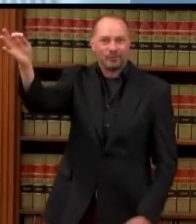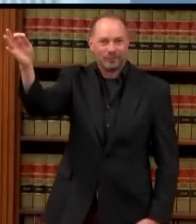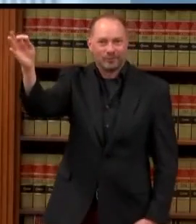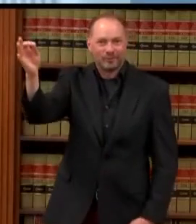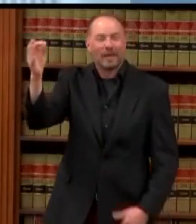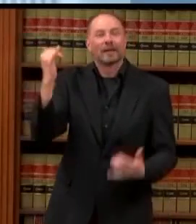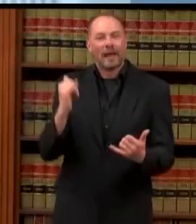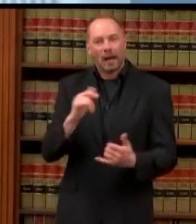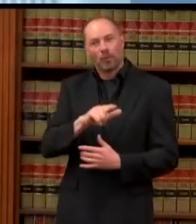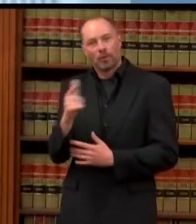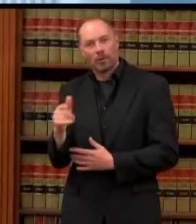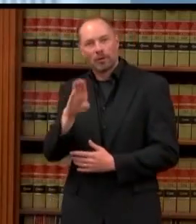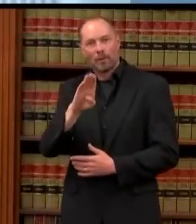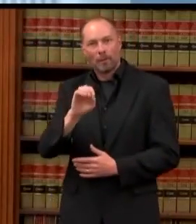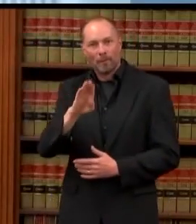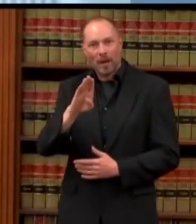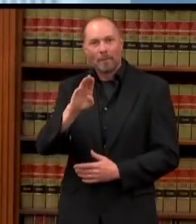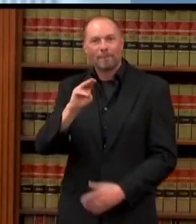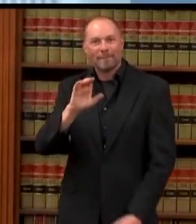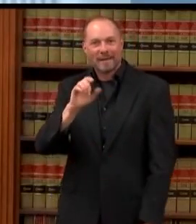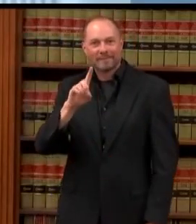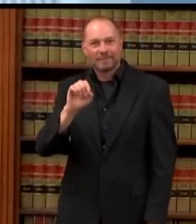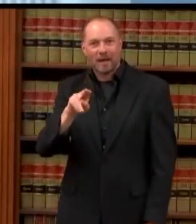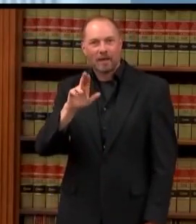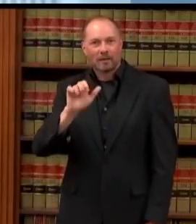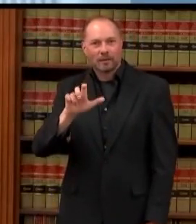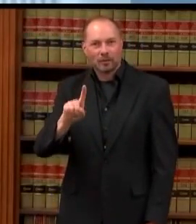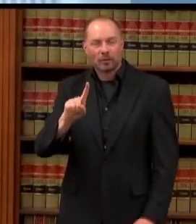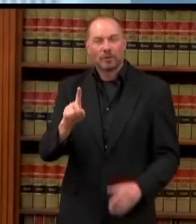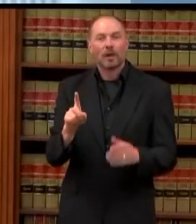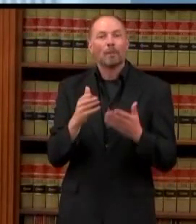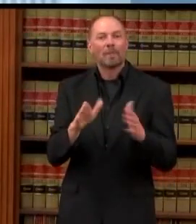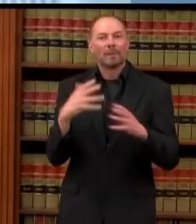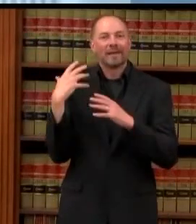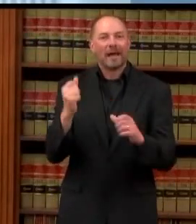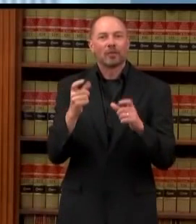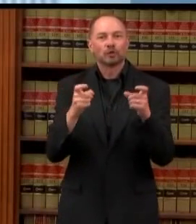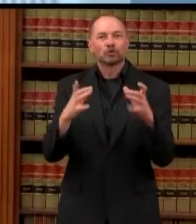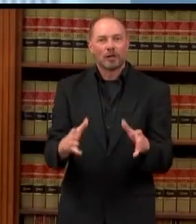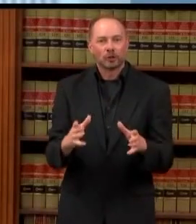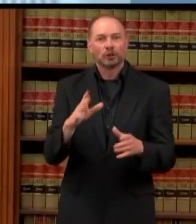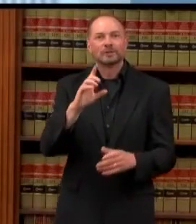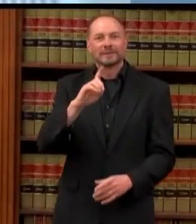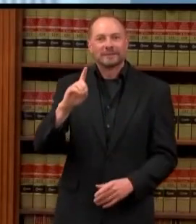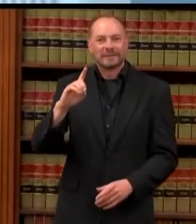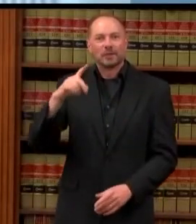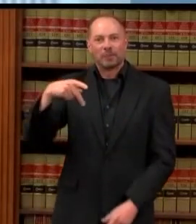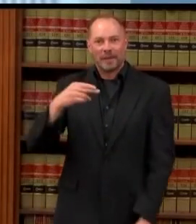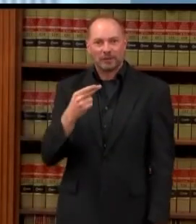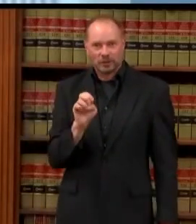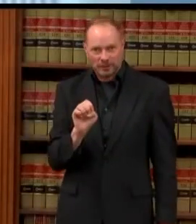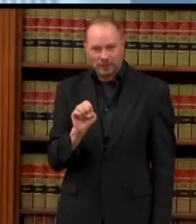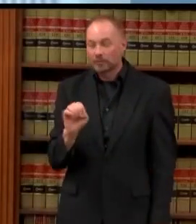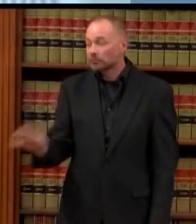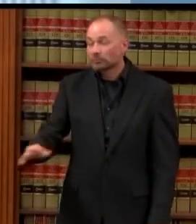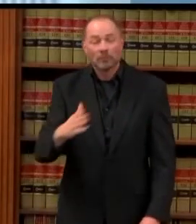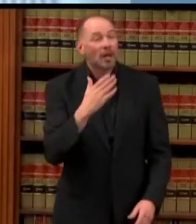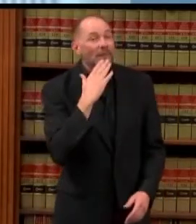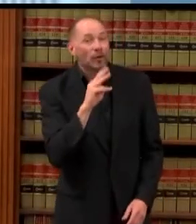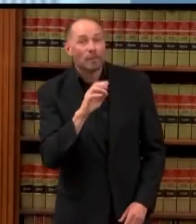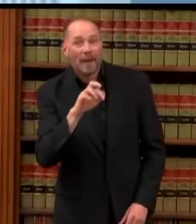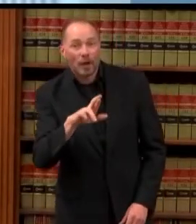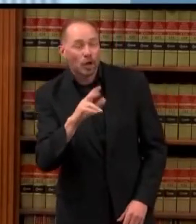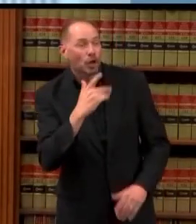Now, I'm going to turn it over to our Public Health Director, Bob Mcdonnell. Bob? Yeah, thank you, Mayor, and good morning,